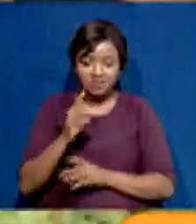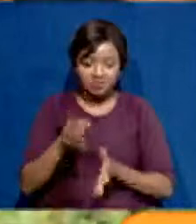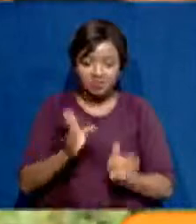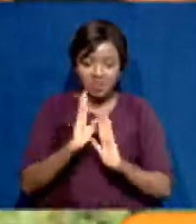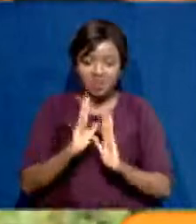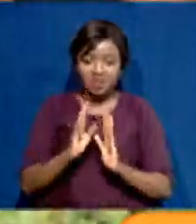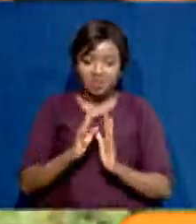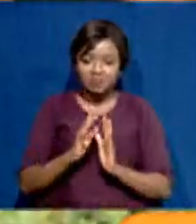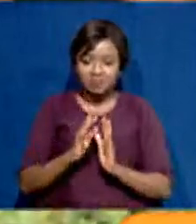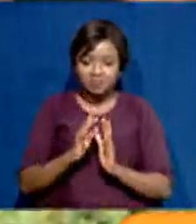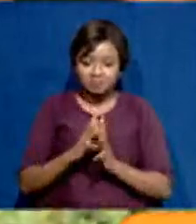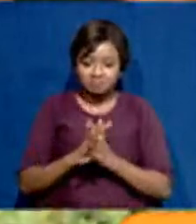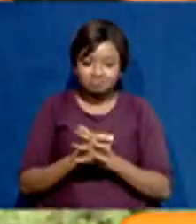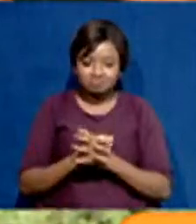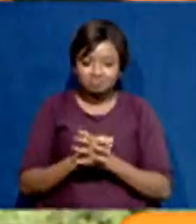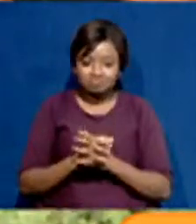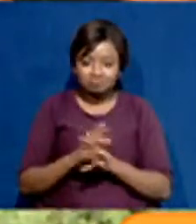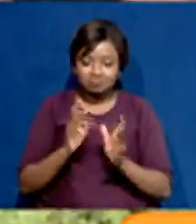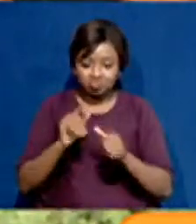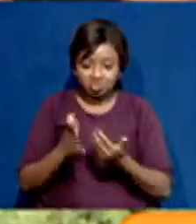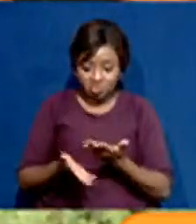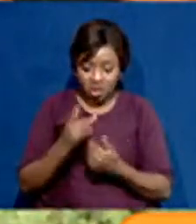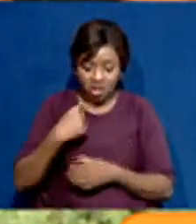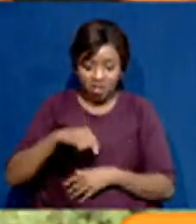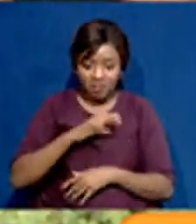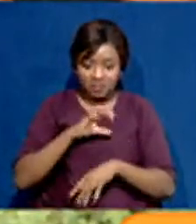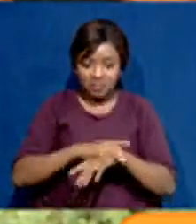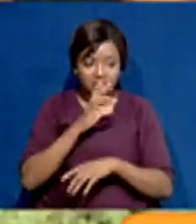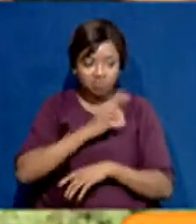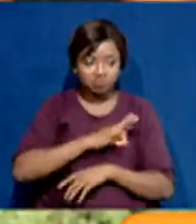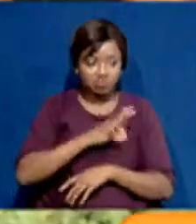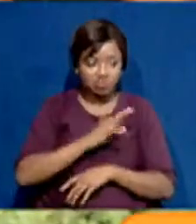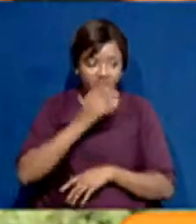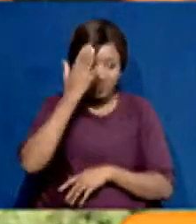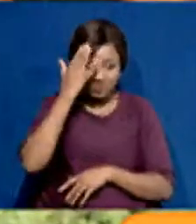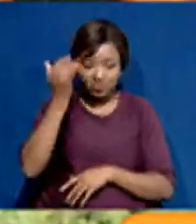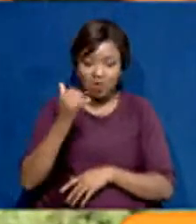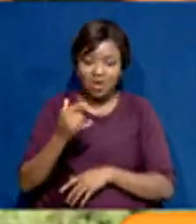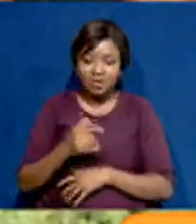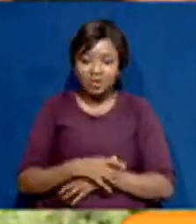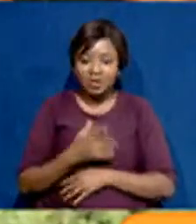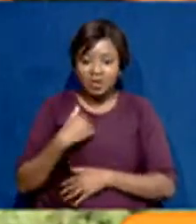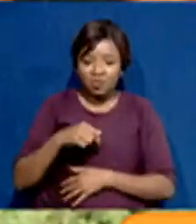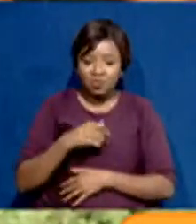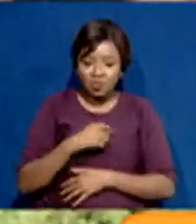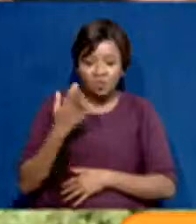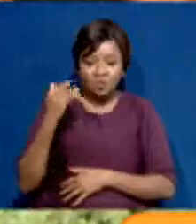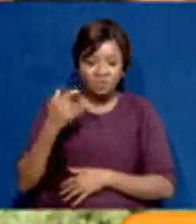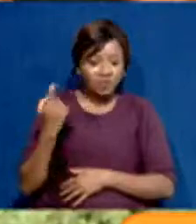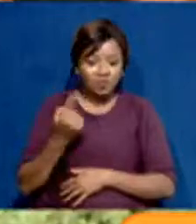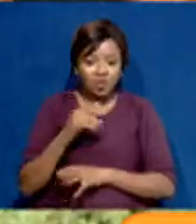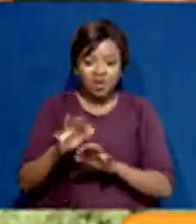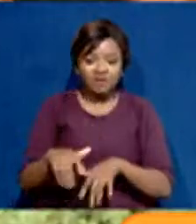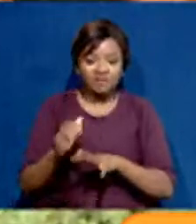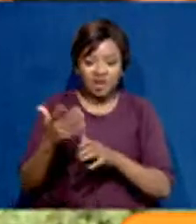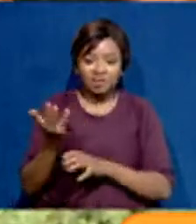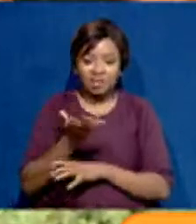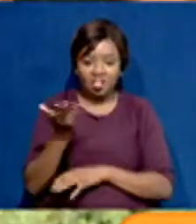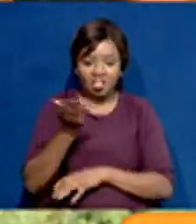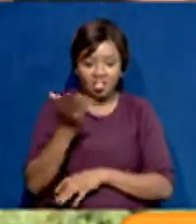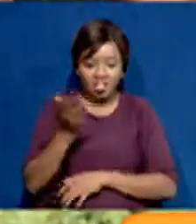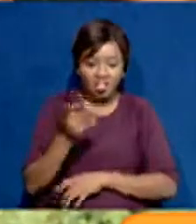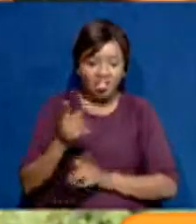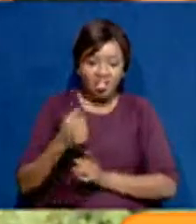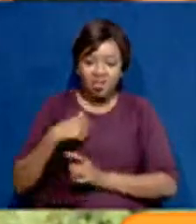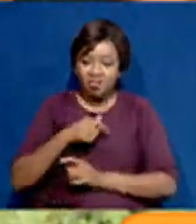years. Imetusaidia kuongezea mapato kwa sababu tulikuwa tunalima tu hapa juu tu. Hatukuwa